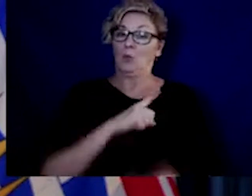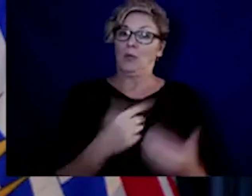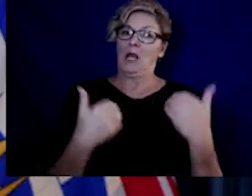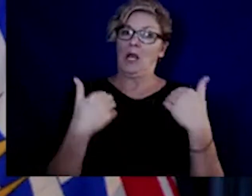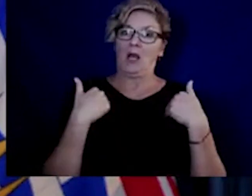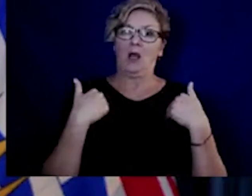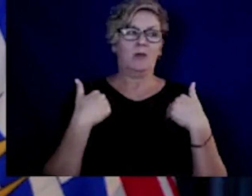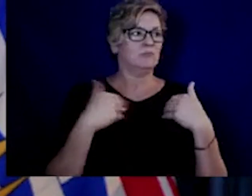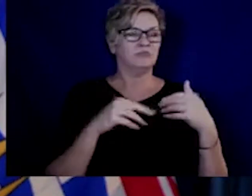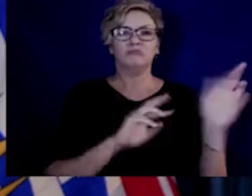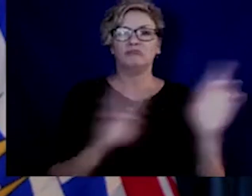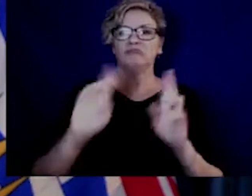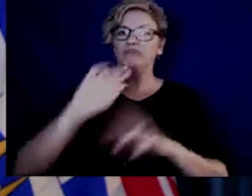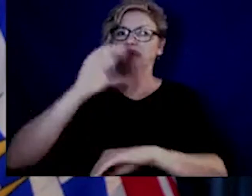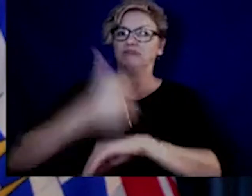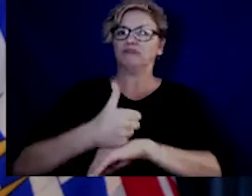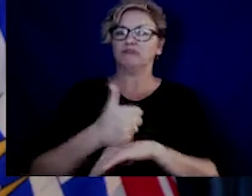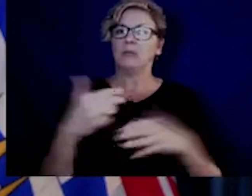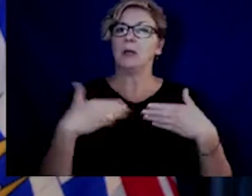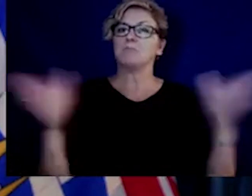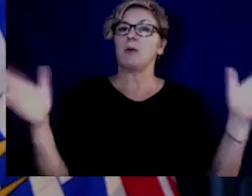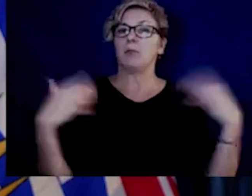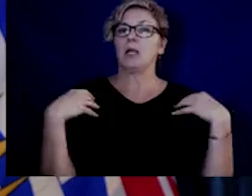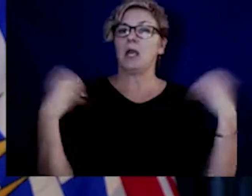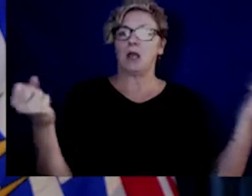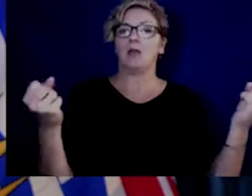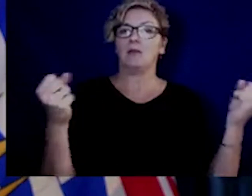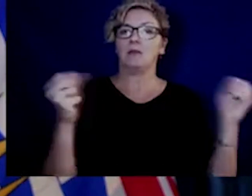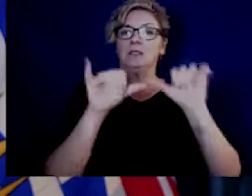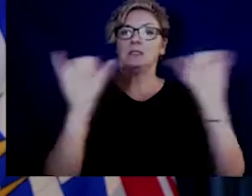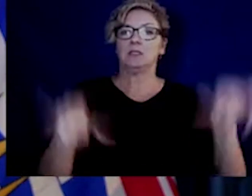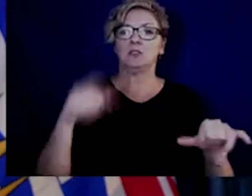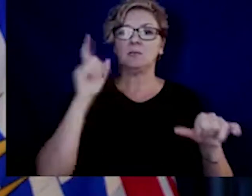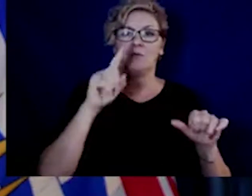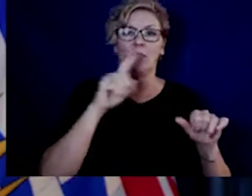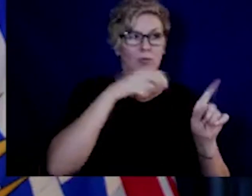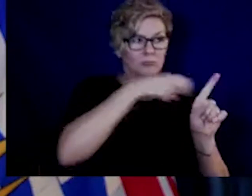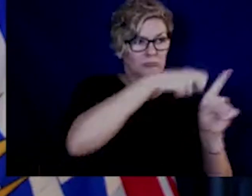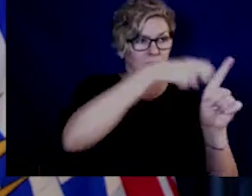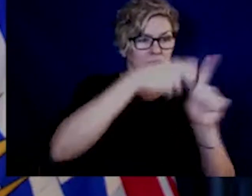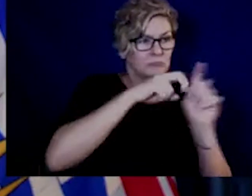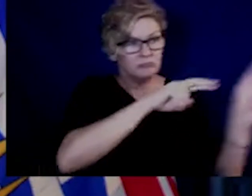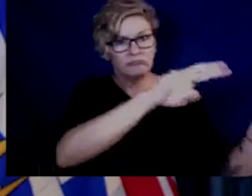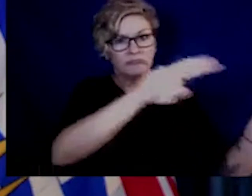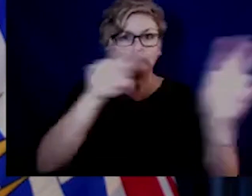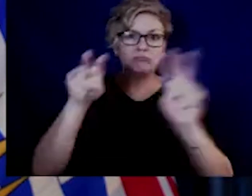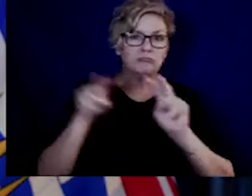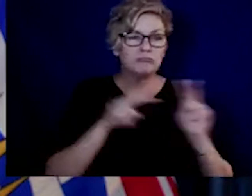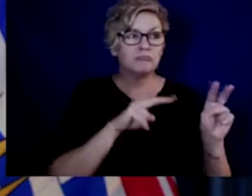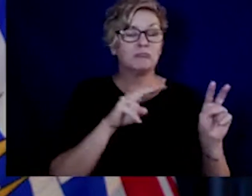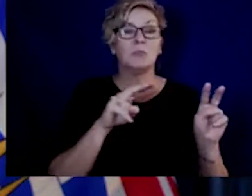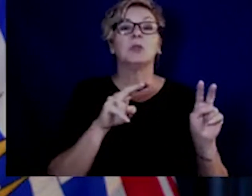COVID early on as well. And we're not seeing a lot of influenza circulating right now yet in the province.